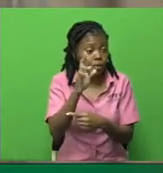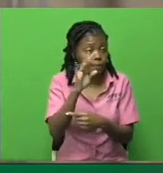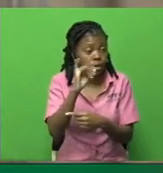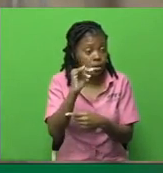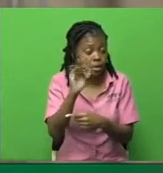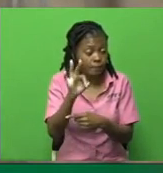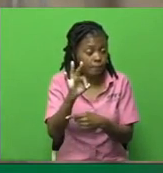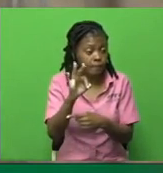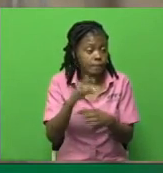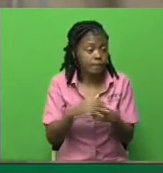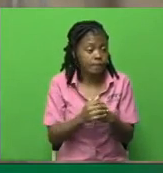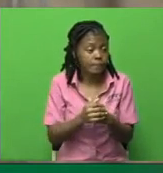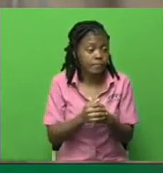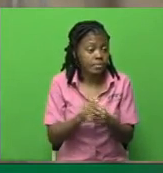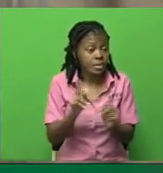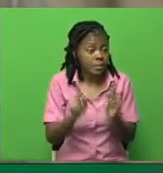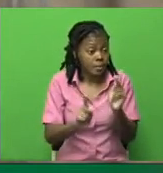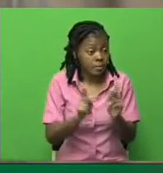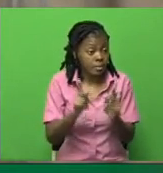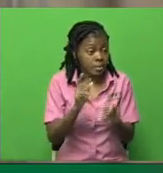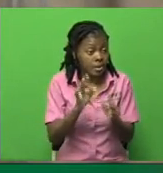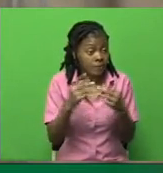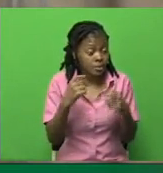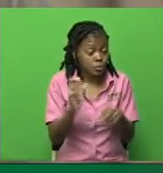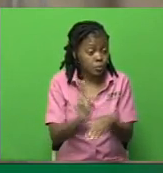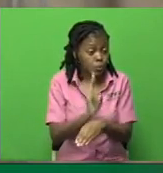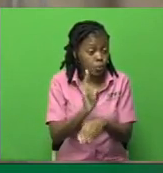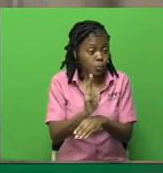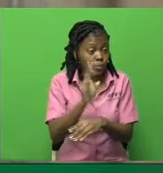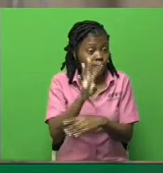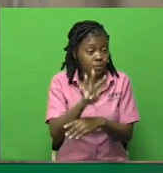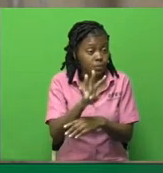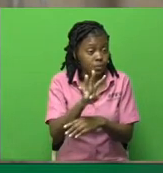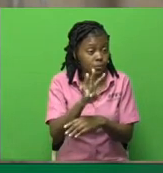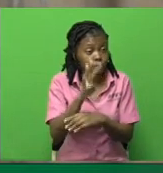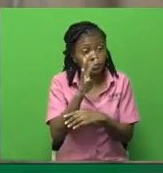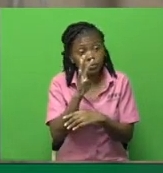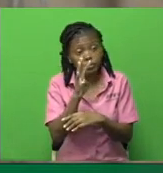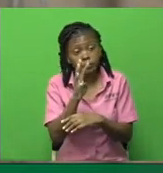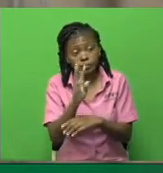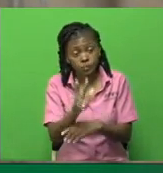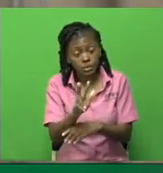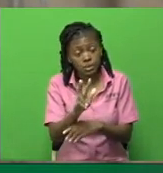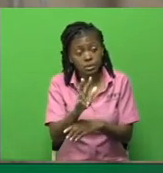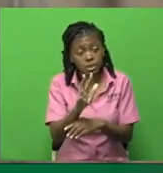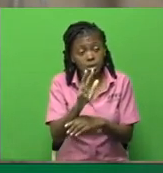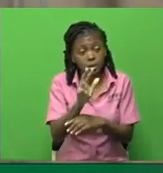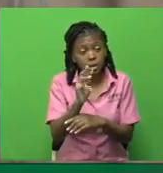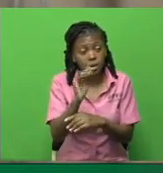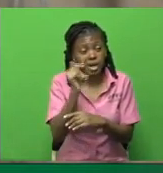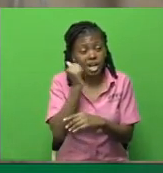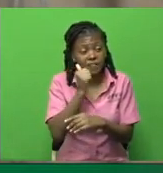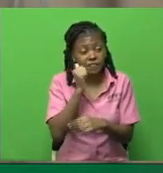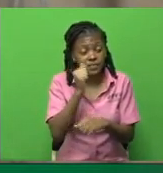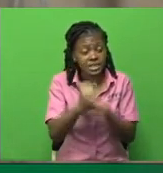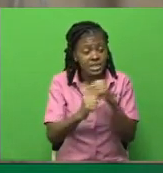443 M3 per year will pay a volumetric total Tariff of TT